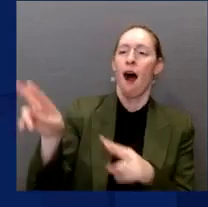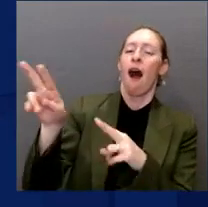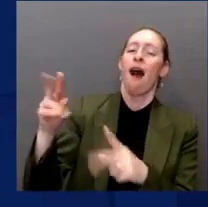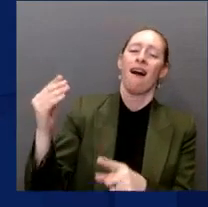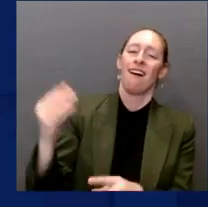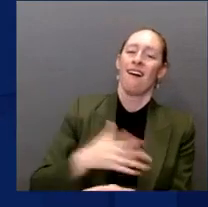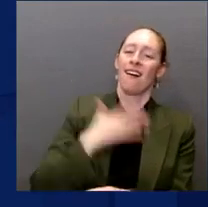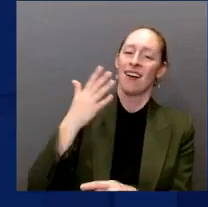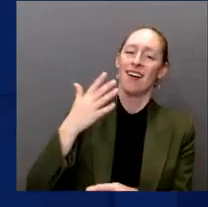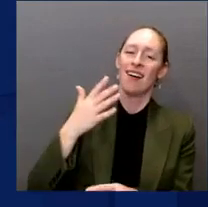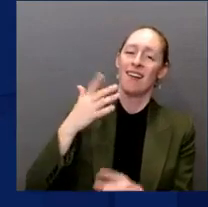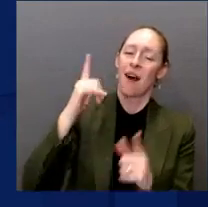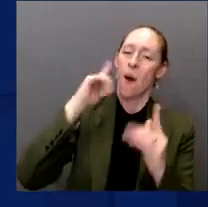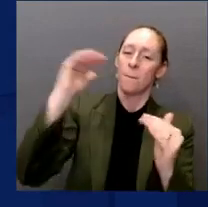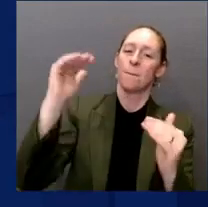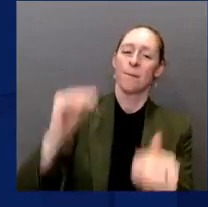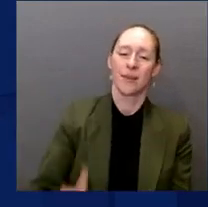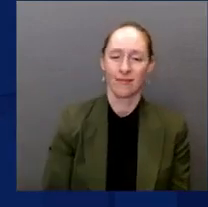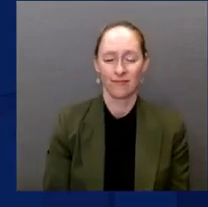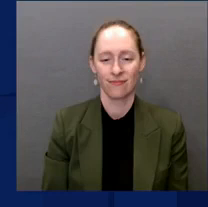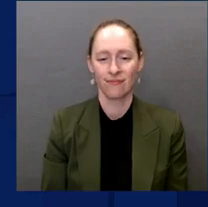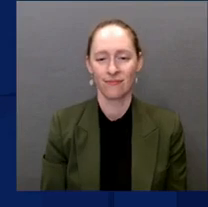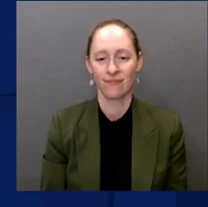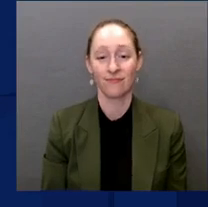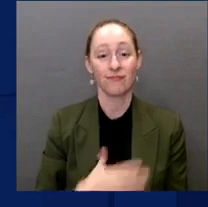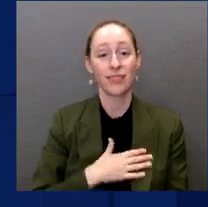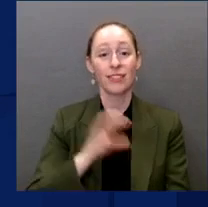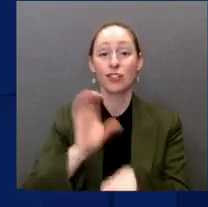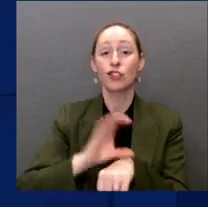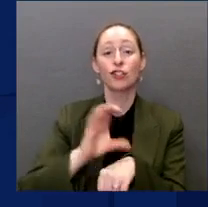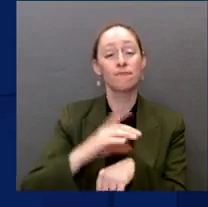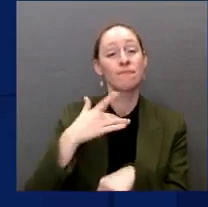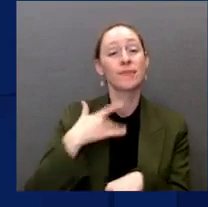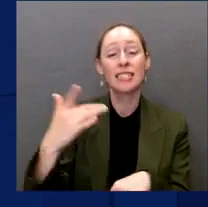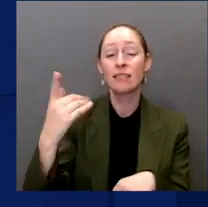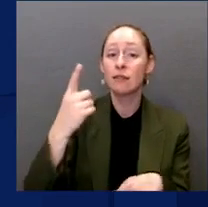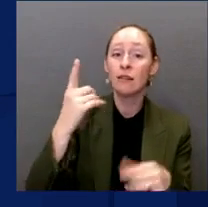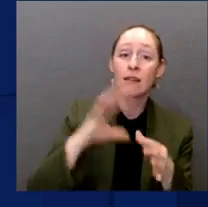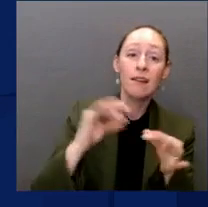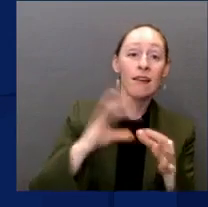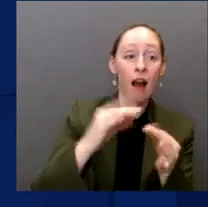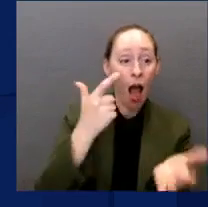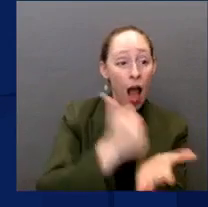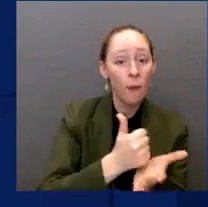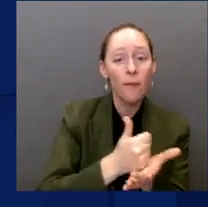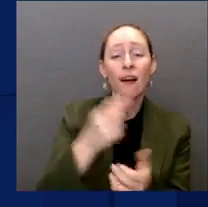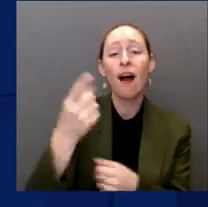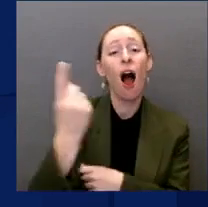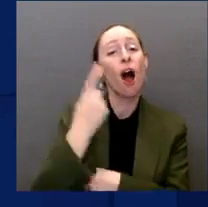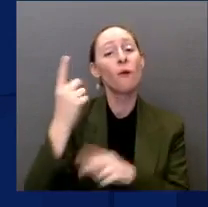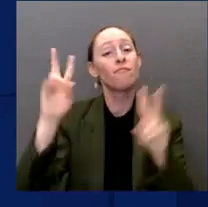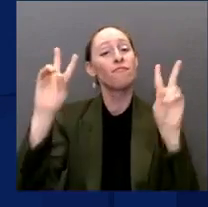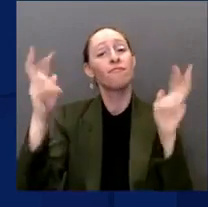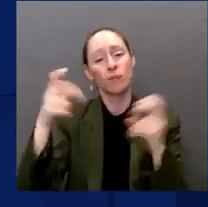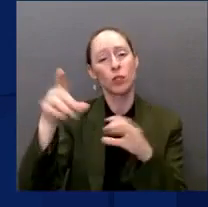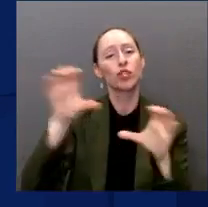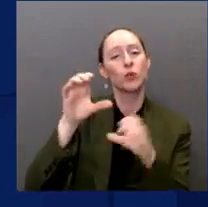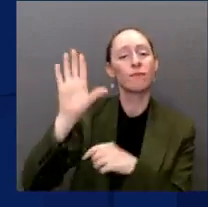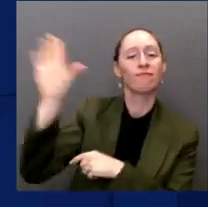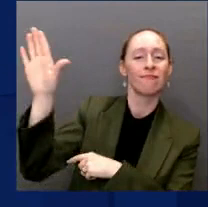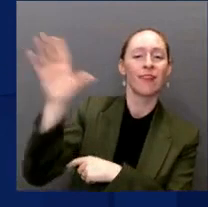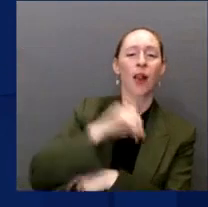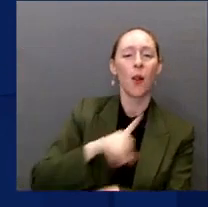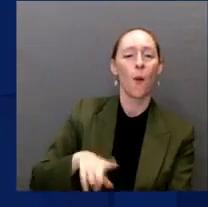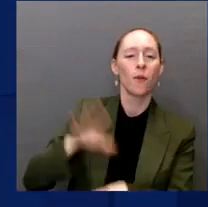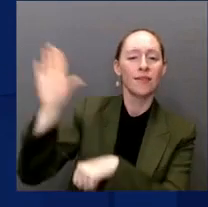work. A lot of people have been doing the Lord's work. That's what each of you are doing. And we're on our way in a way that I